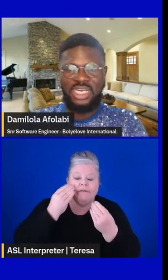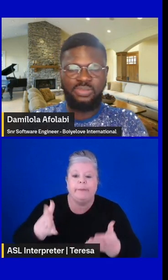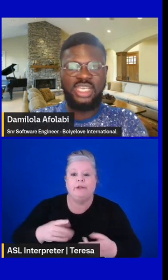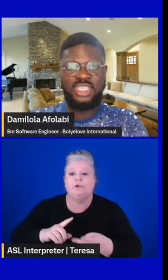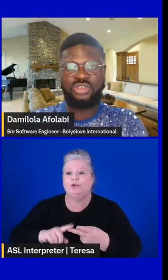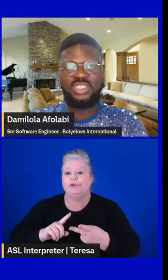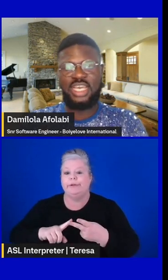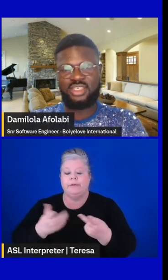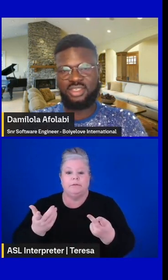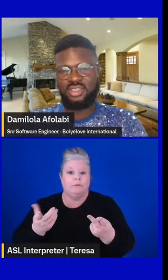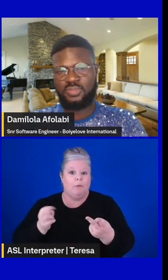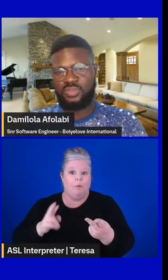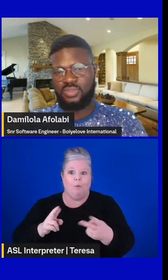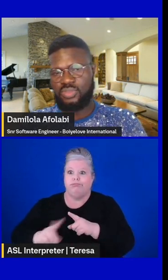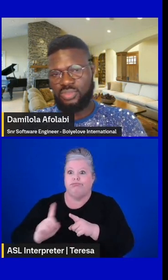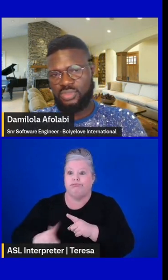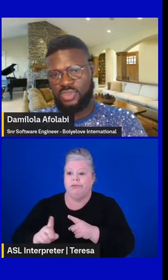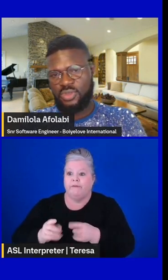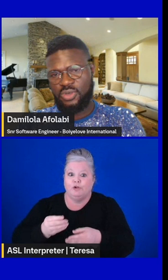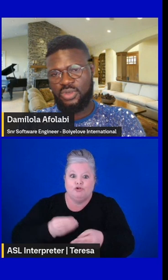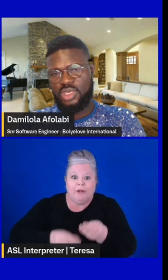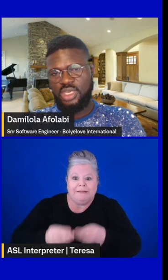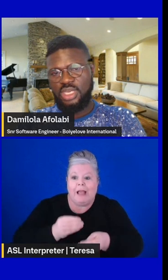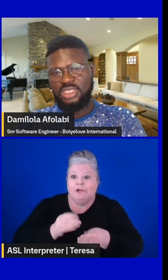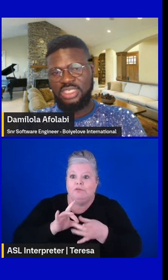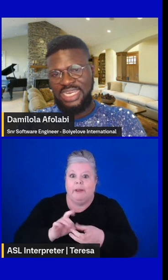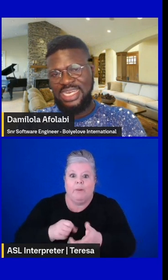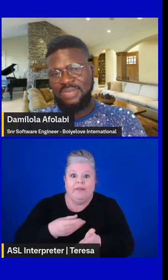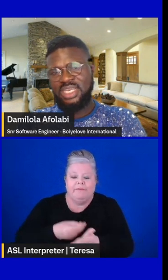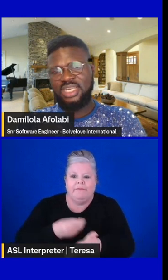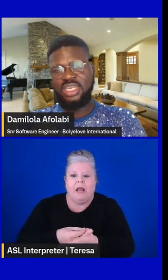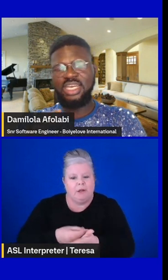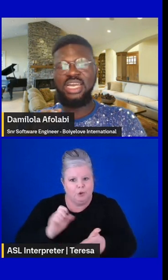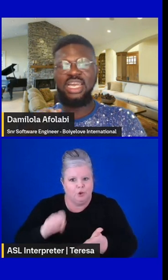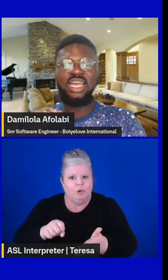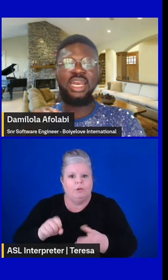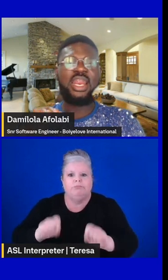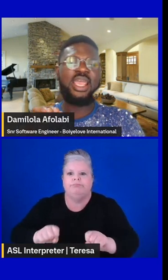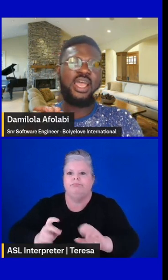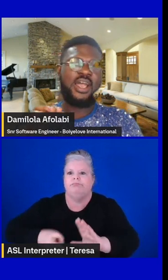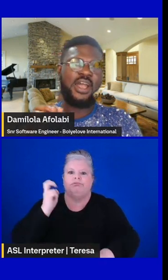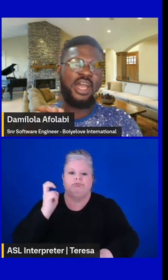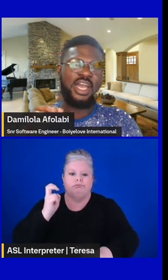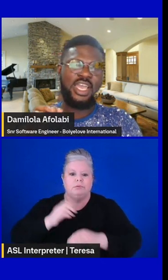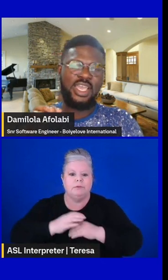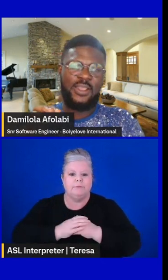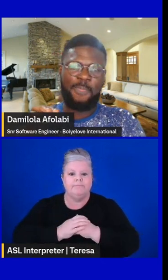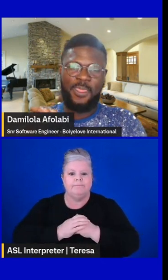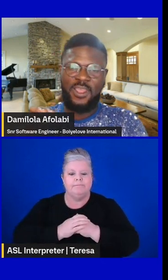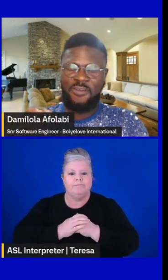or manipulating transactions. The dynamic and